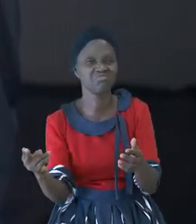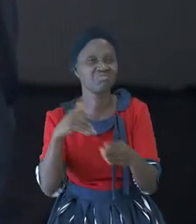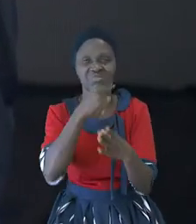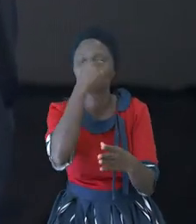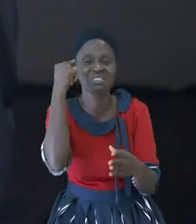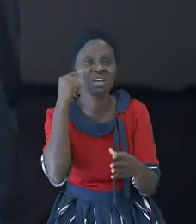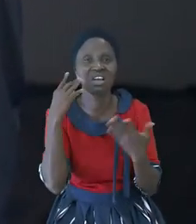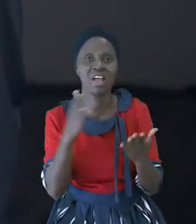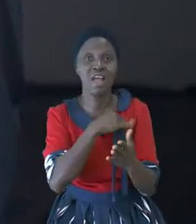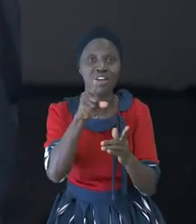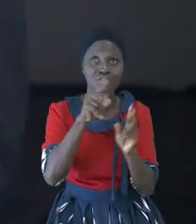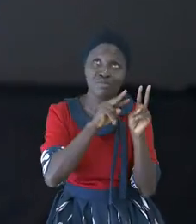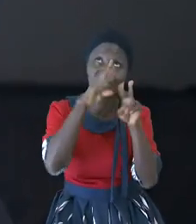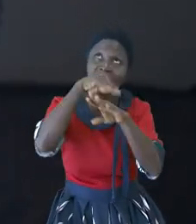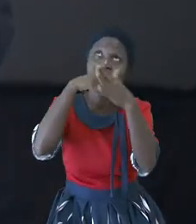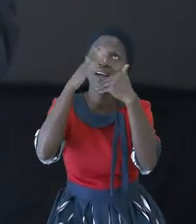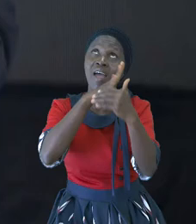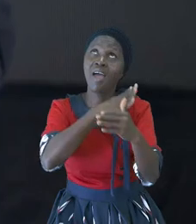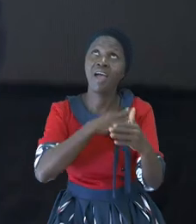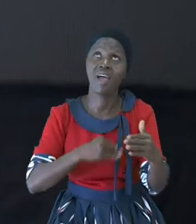and heaven was very near.